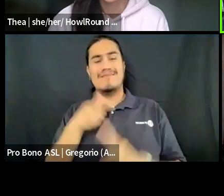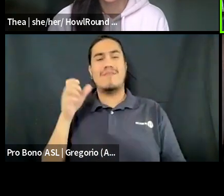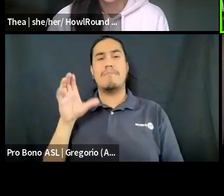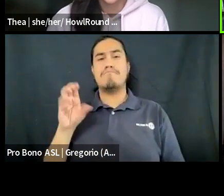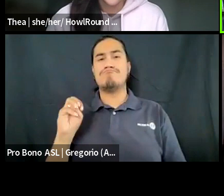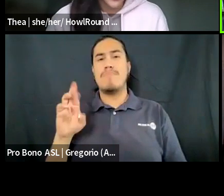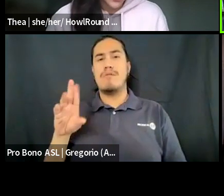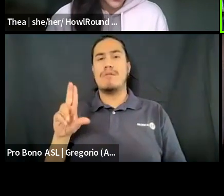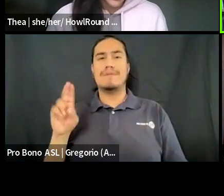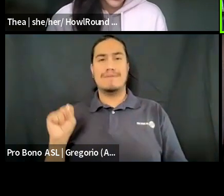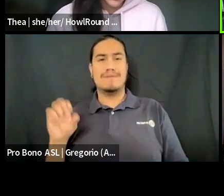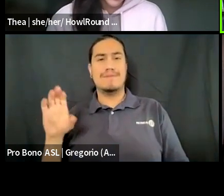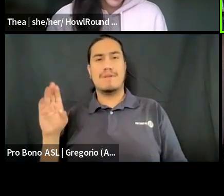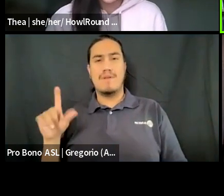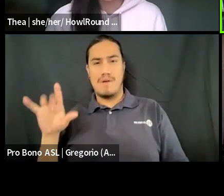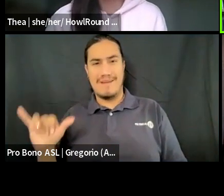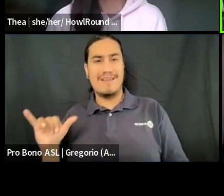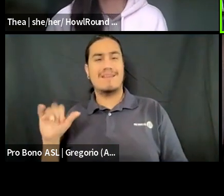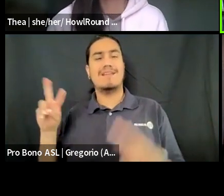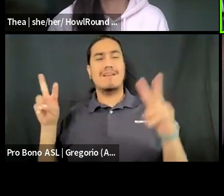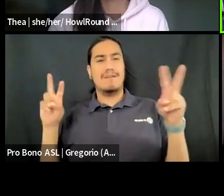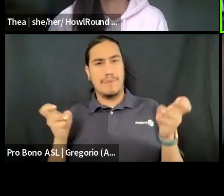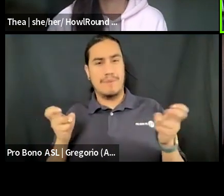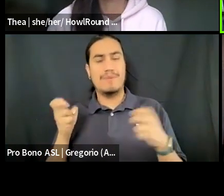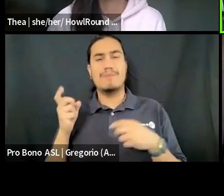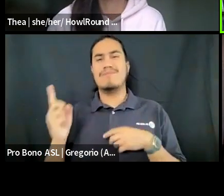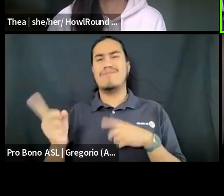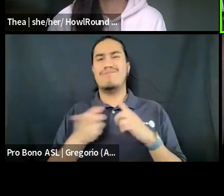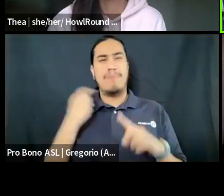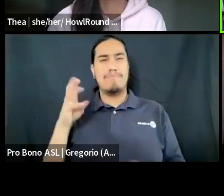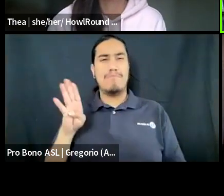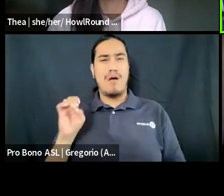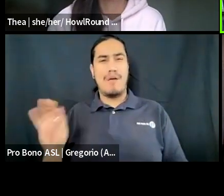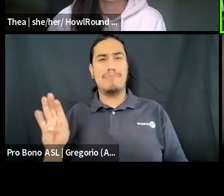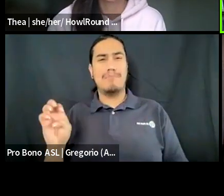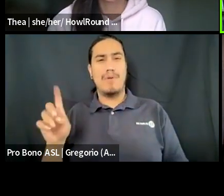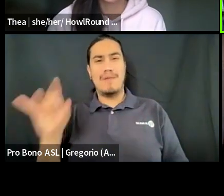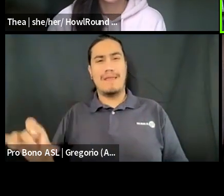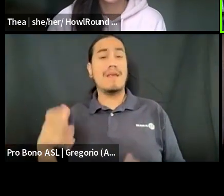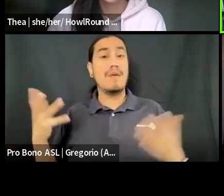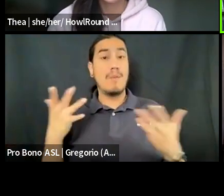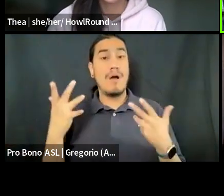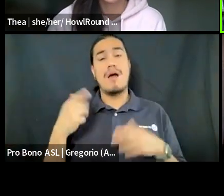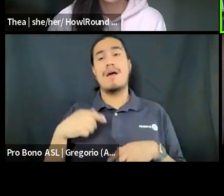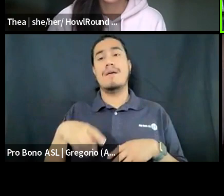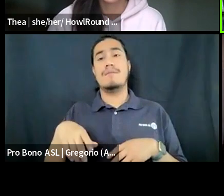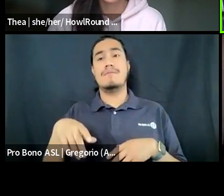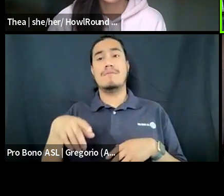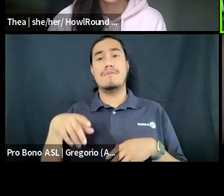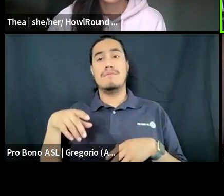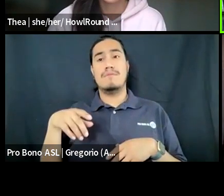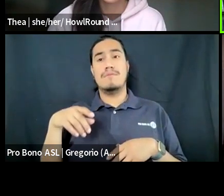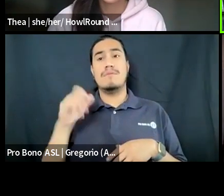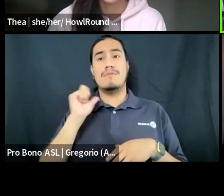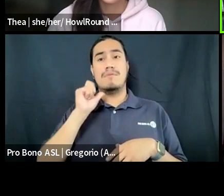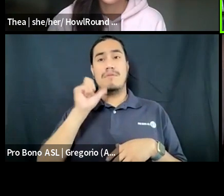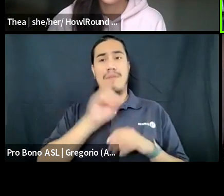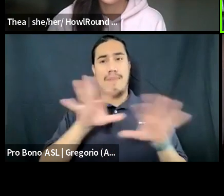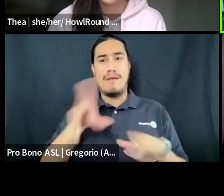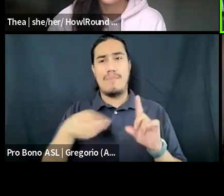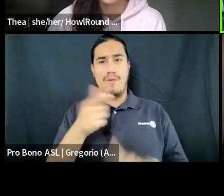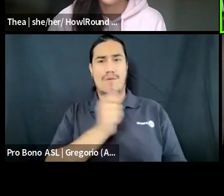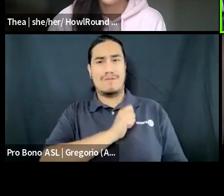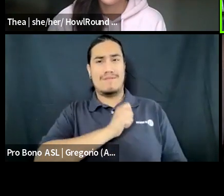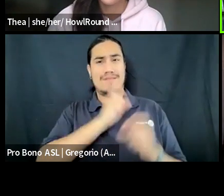Garvey quote in one of the Bob Marley songs, and it's "Emancipate yourself from mental slavery. None but ourselves can free our